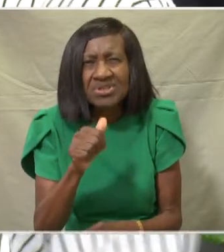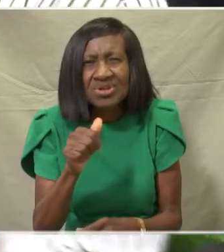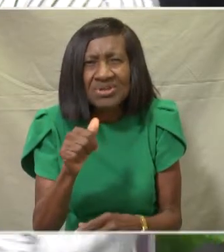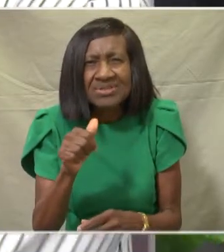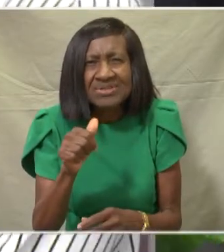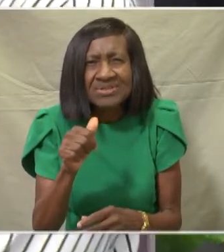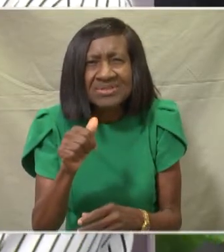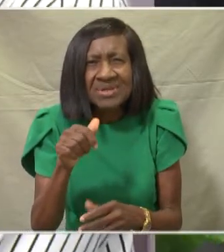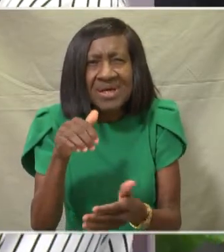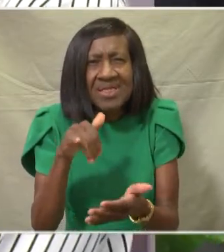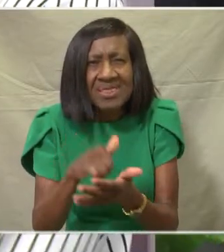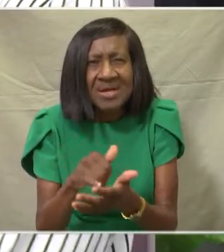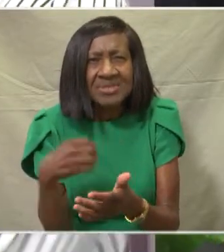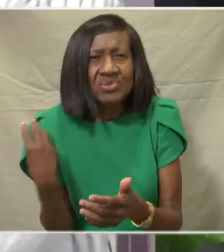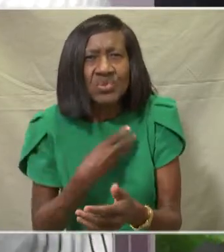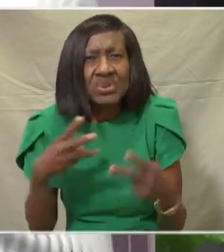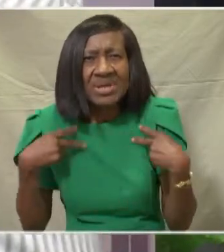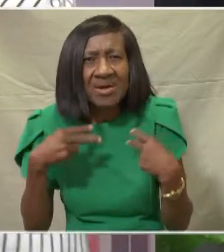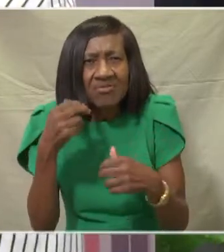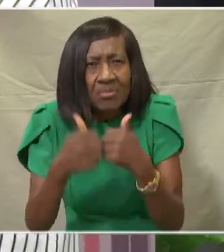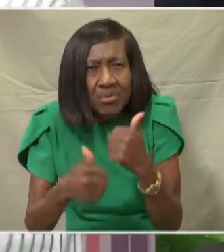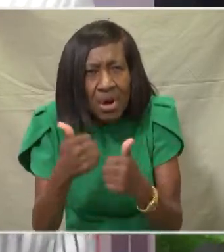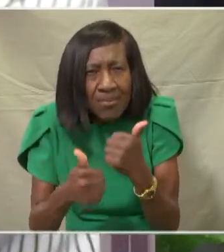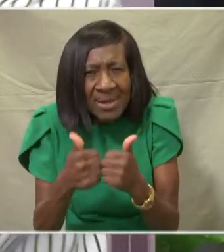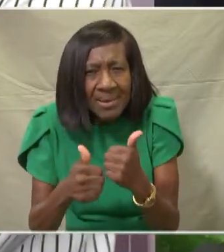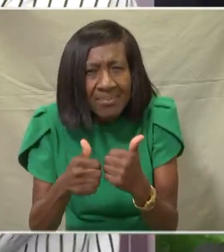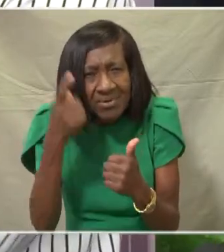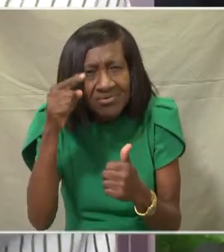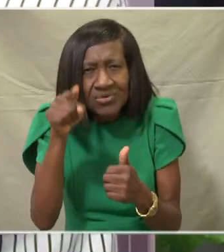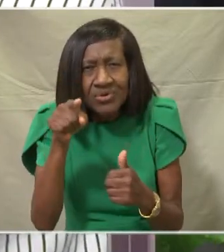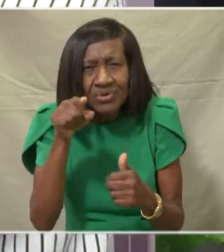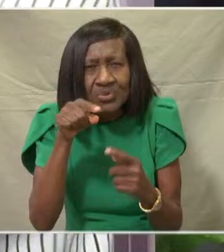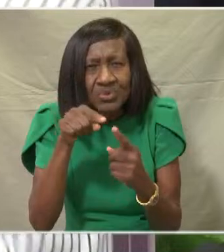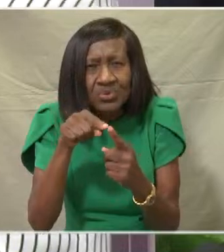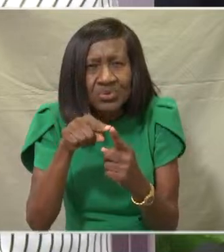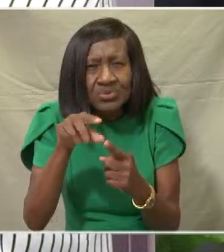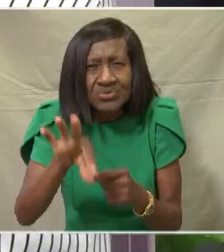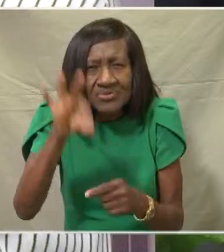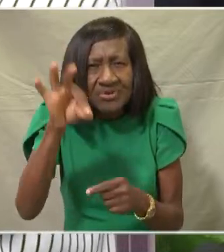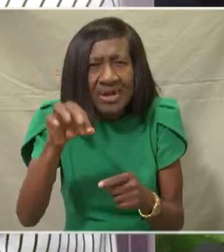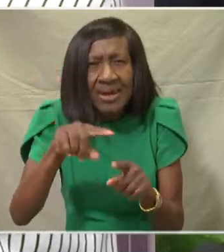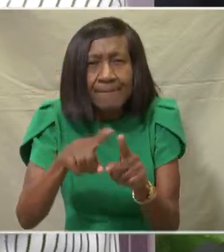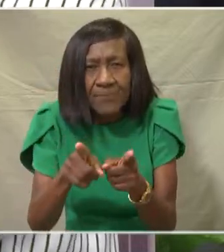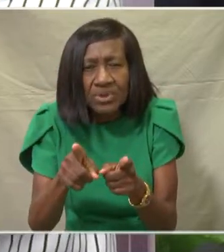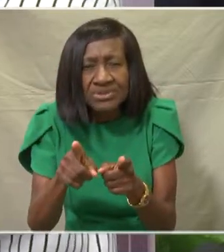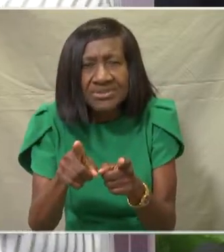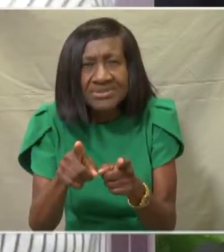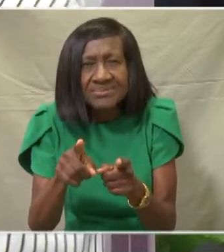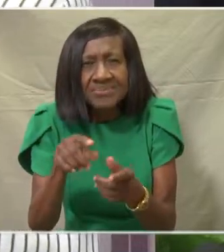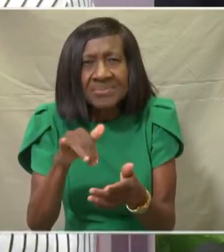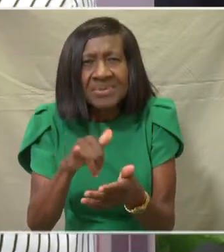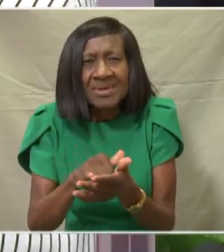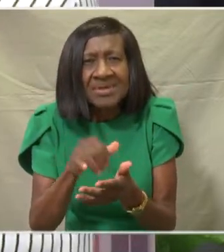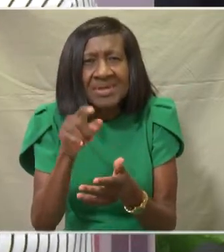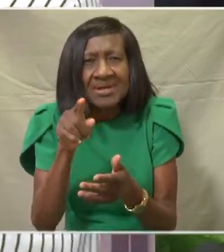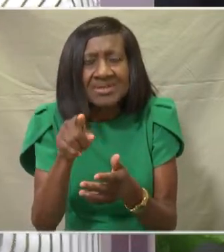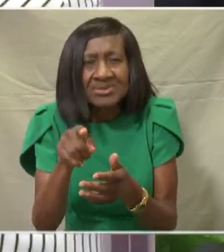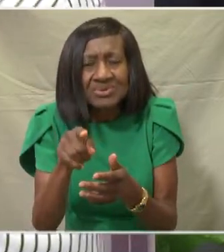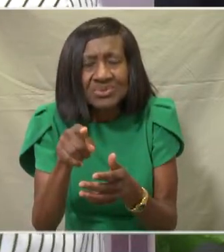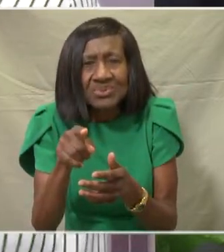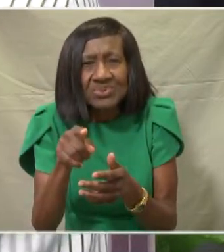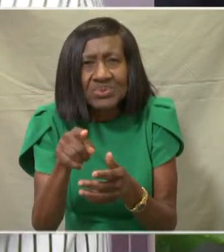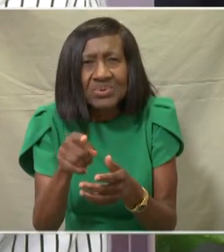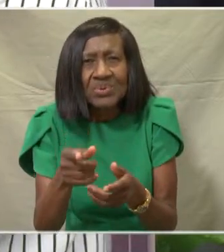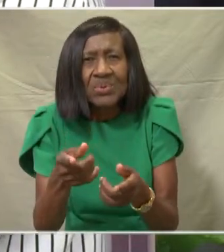more this is what's happening. You're coming with a set of values or perspectives based on